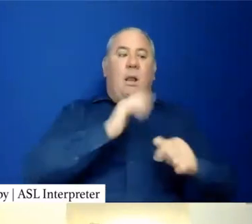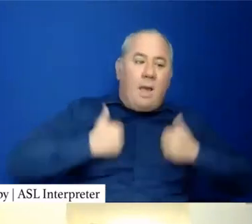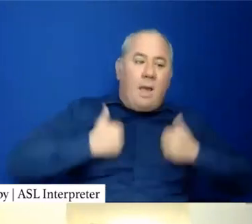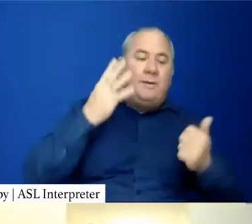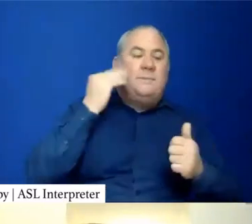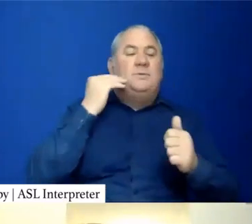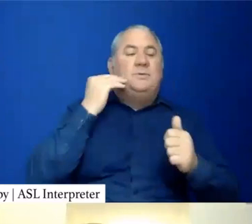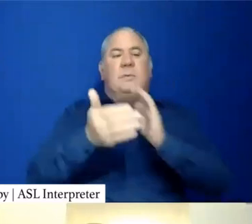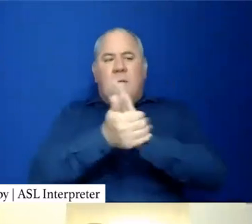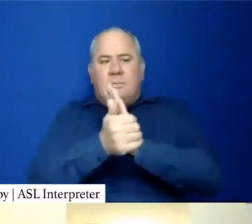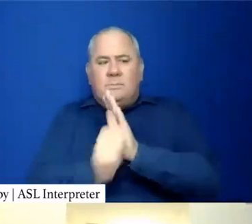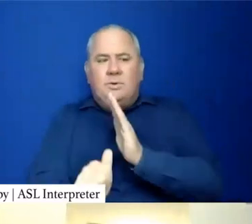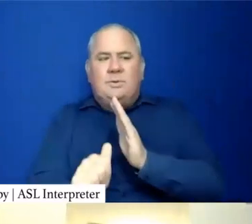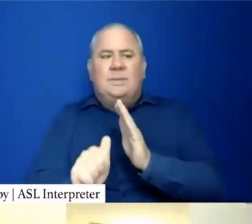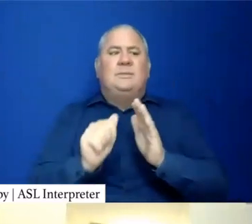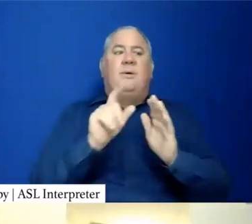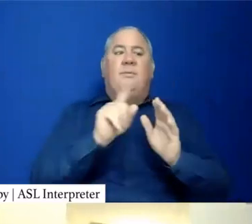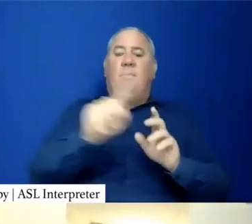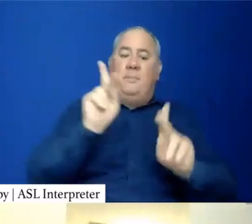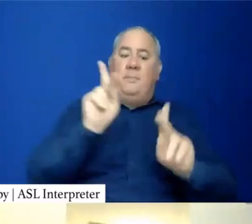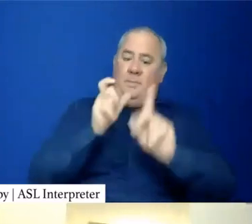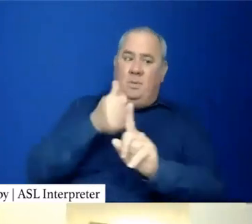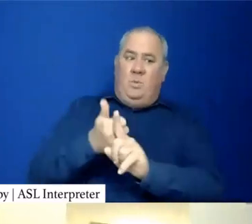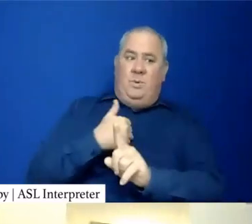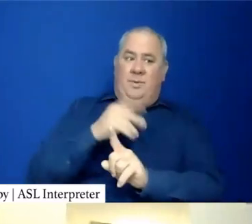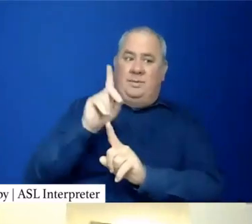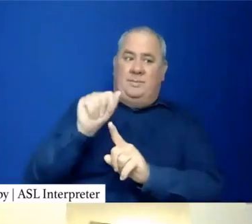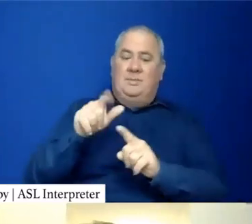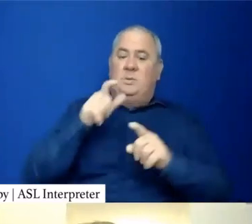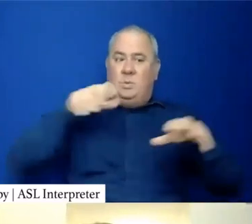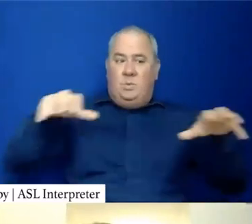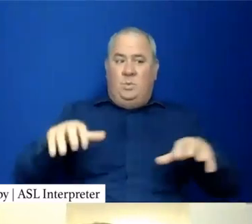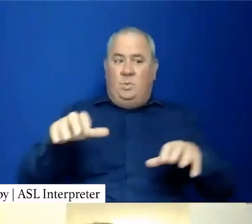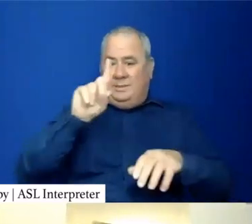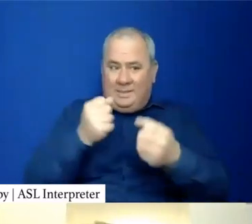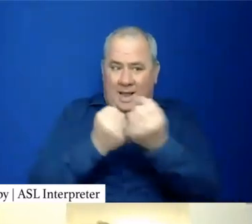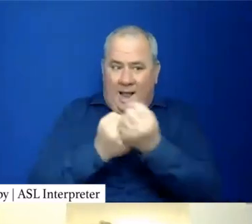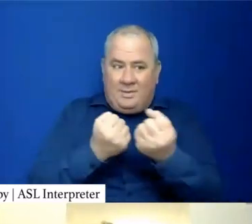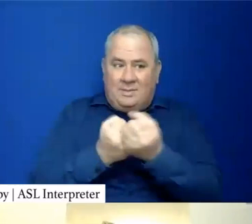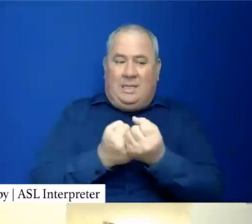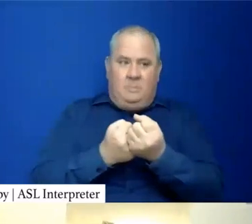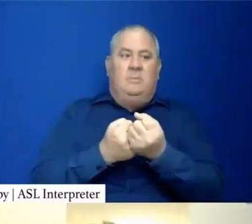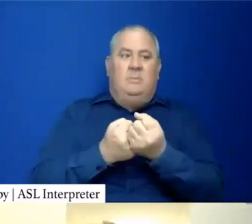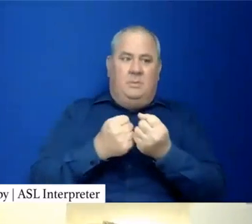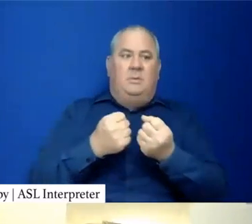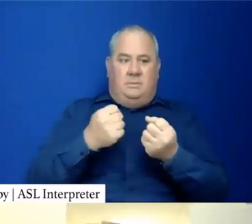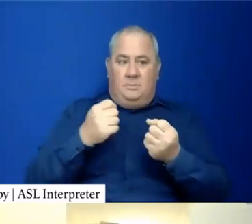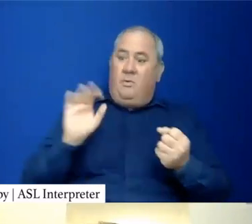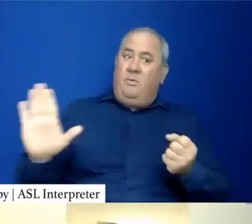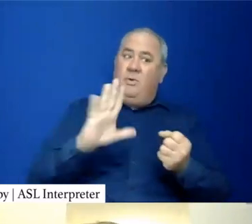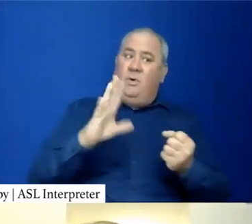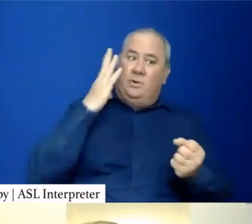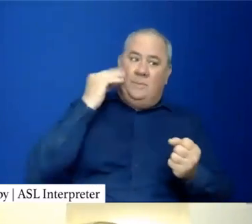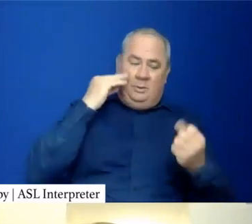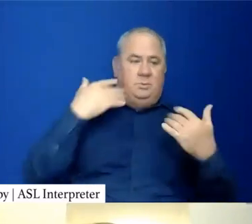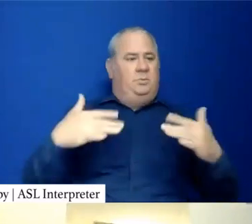people. And many people who do disability advocacy, knowing deeply from personal experience where inequities lie in our